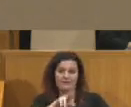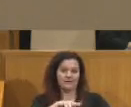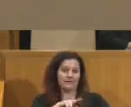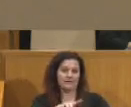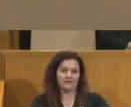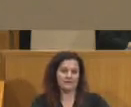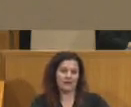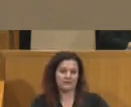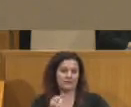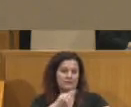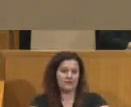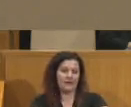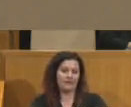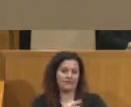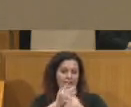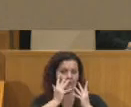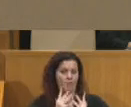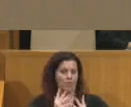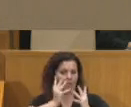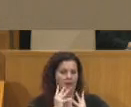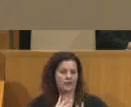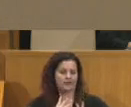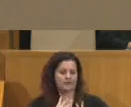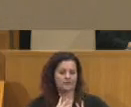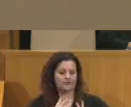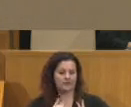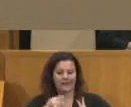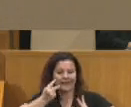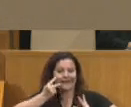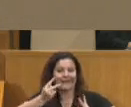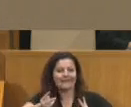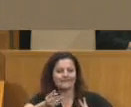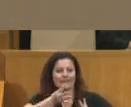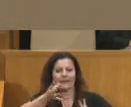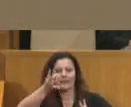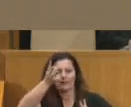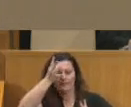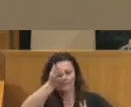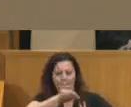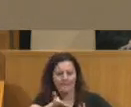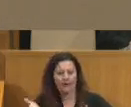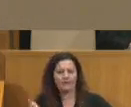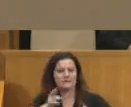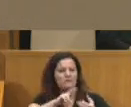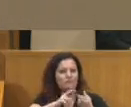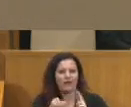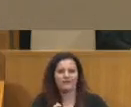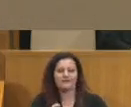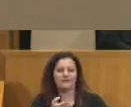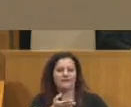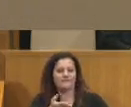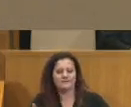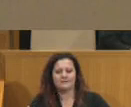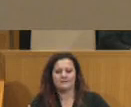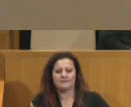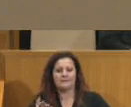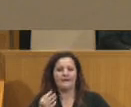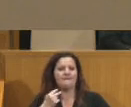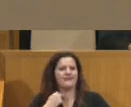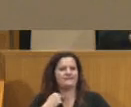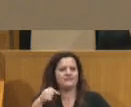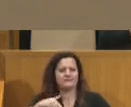important, but rec centers that merge with inner city communities are important too, and that there should